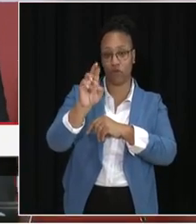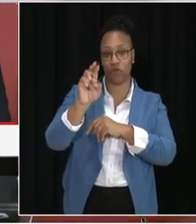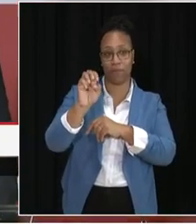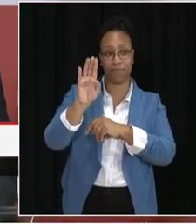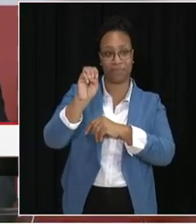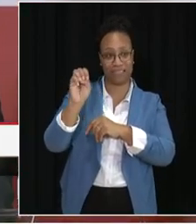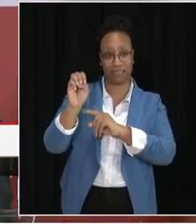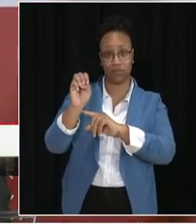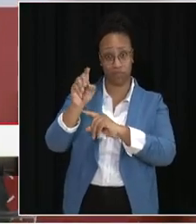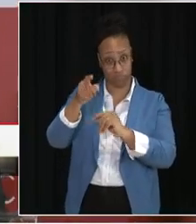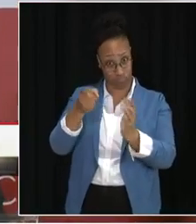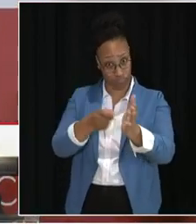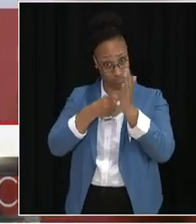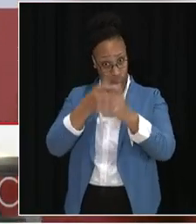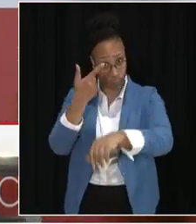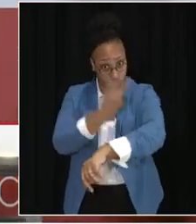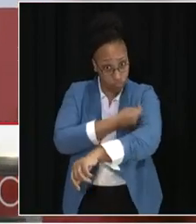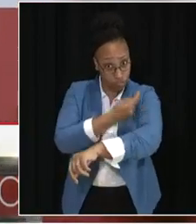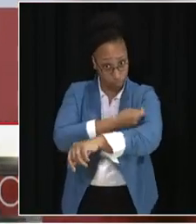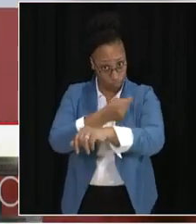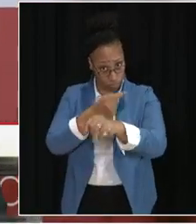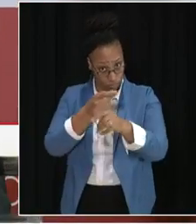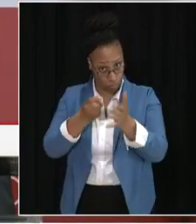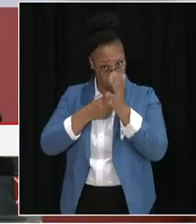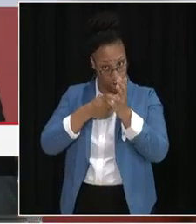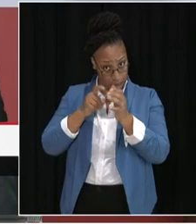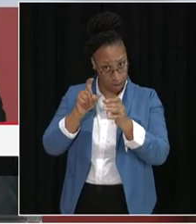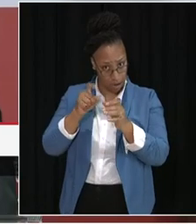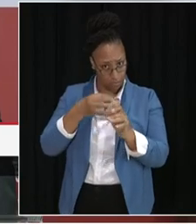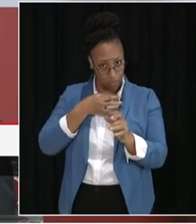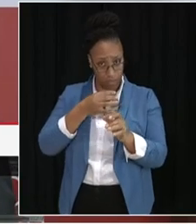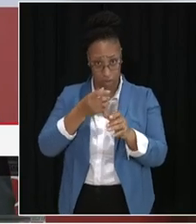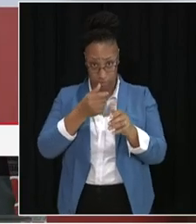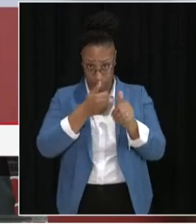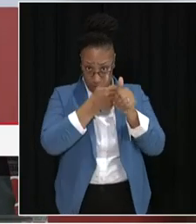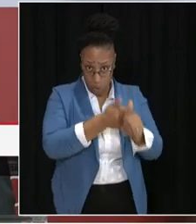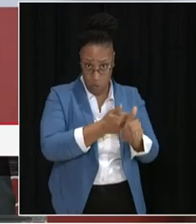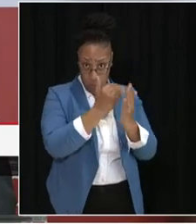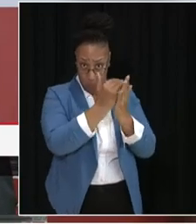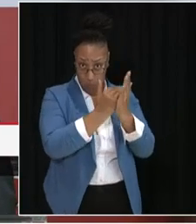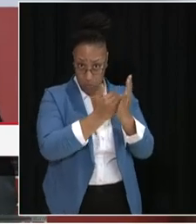were not in compliance and were turned away? Yeah, so we have any students